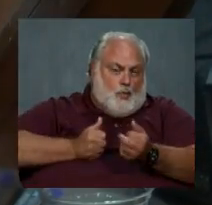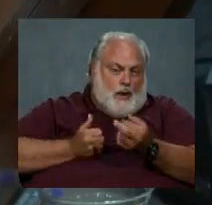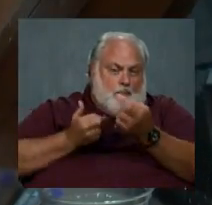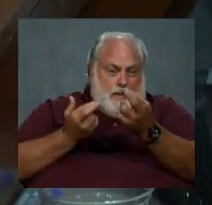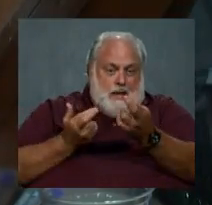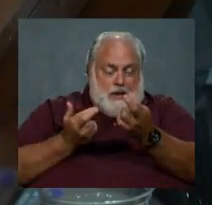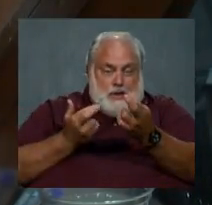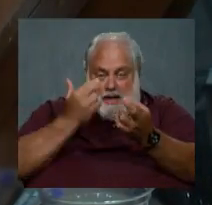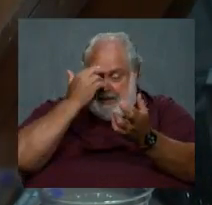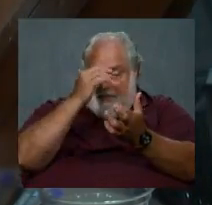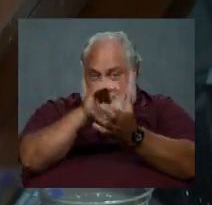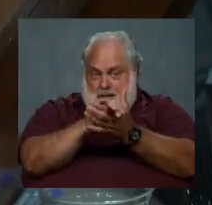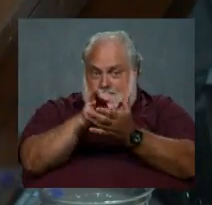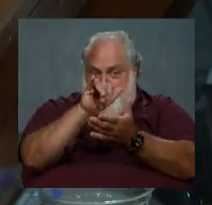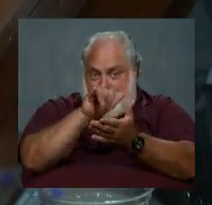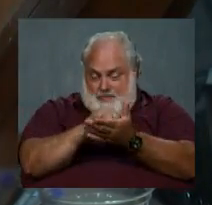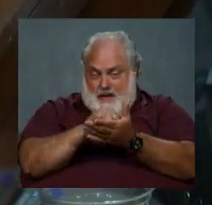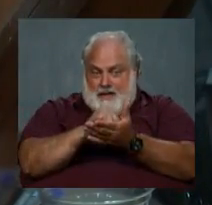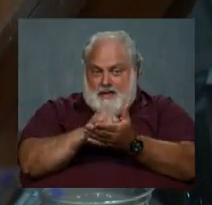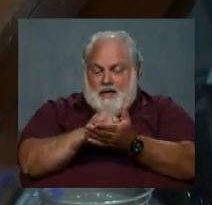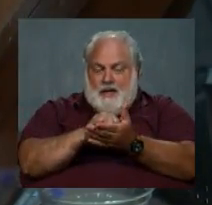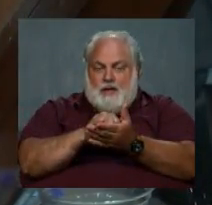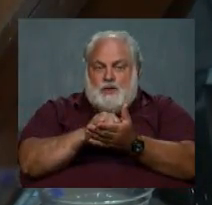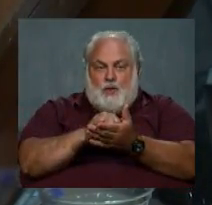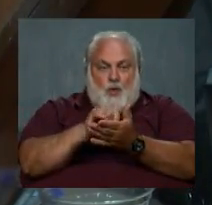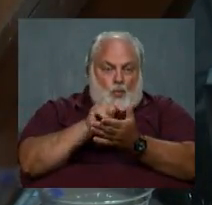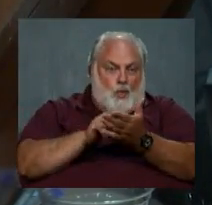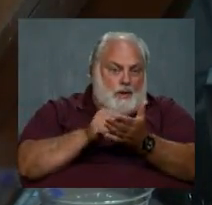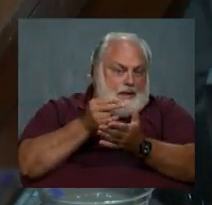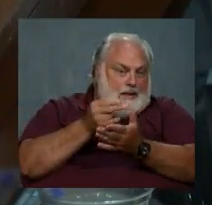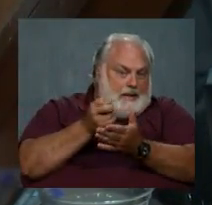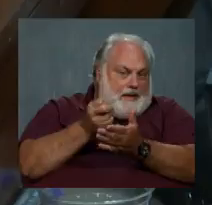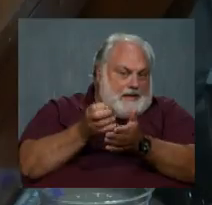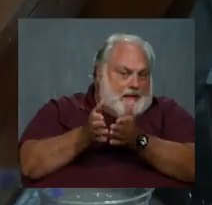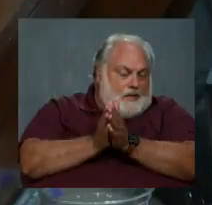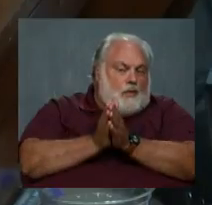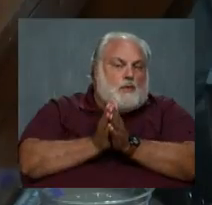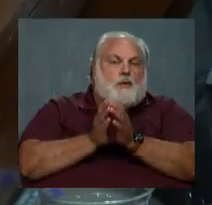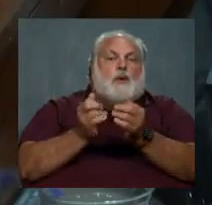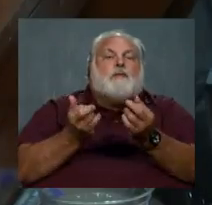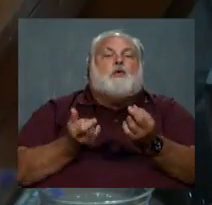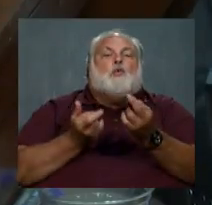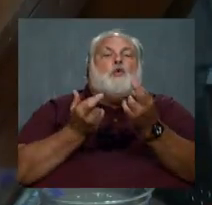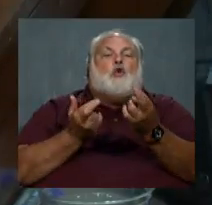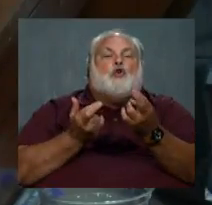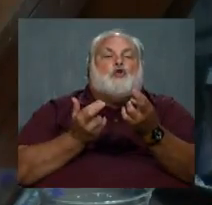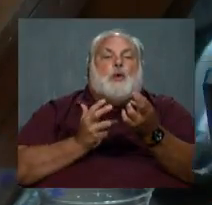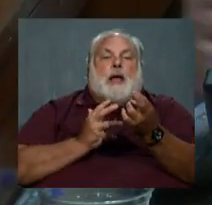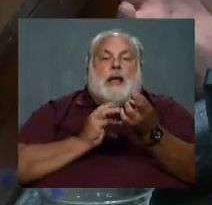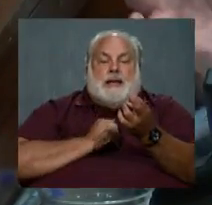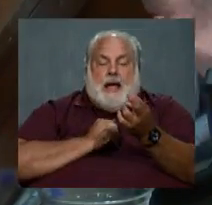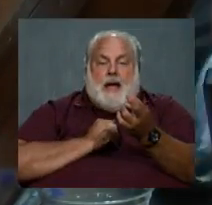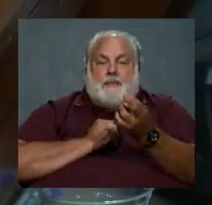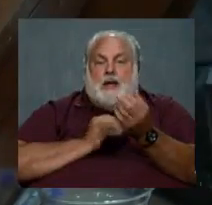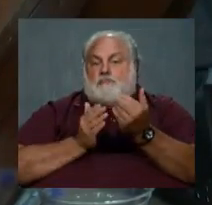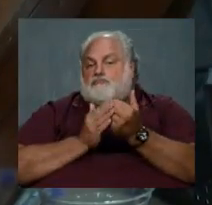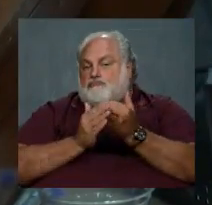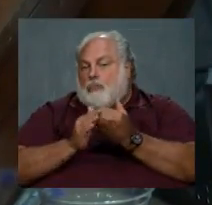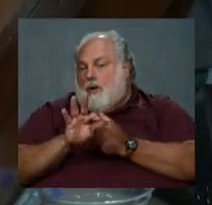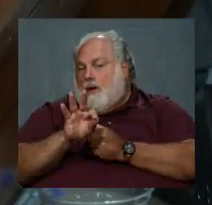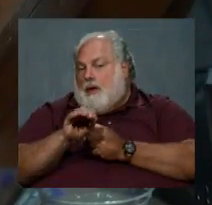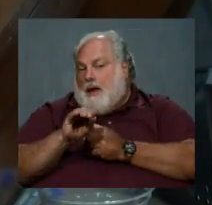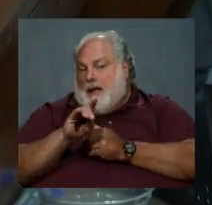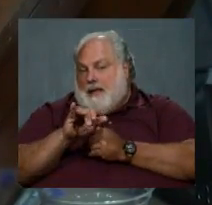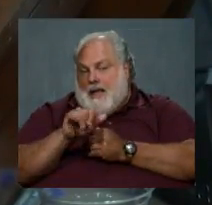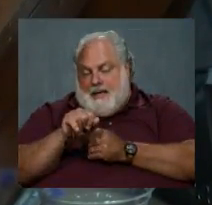which I think is what Jordan's asking for, is yes, we can have a resolution on Tuesday to go forward with that,